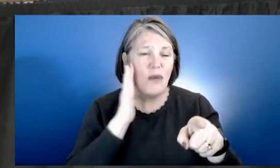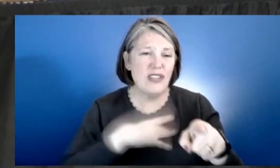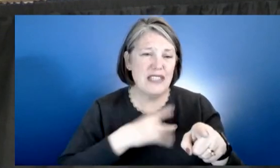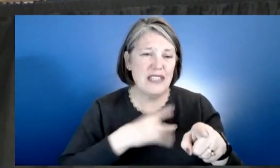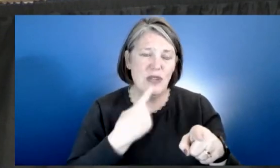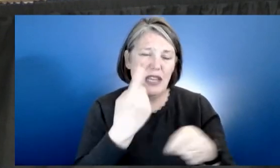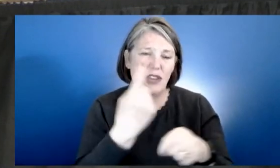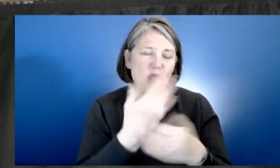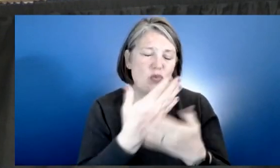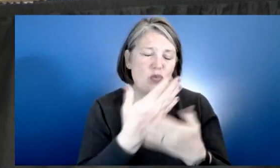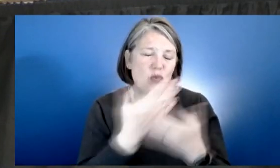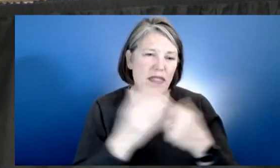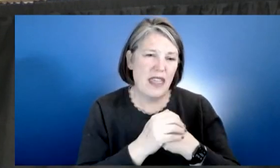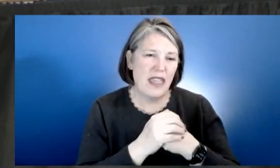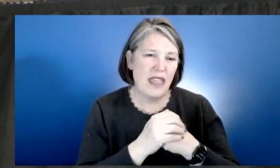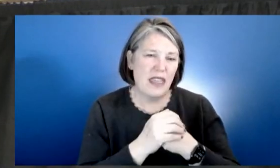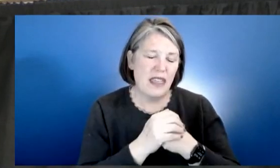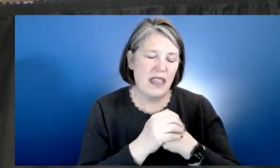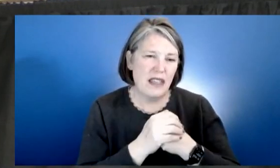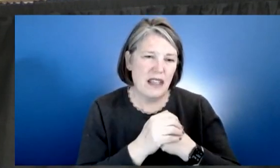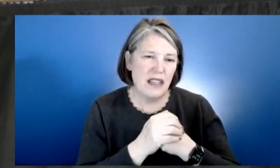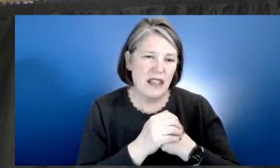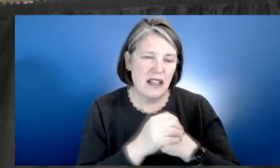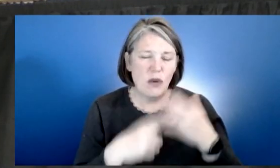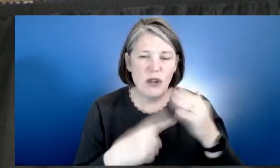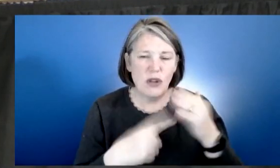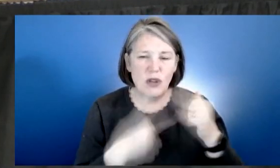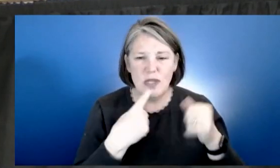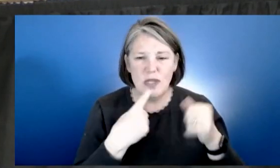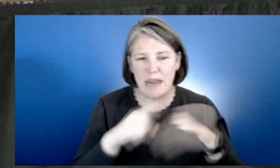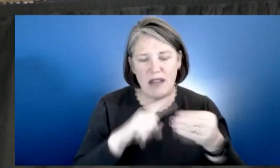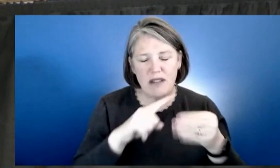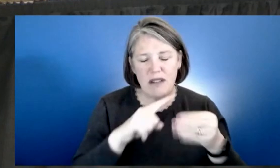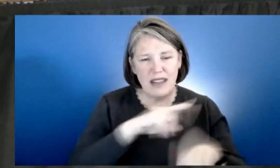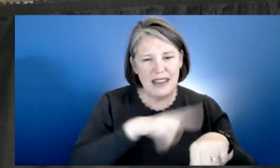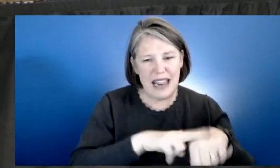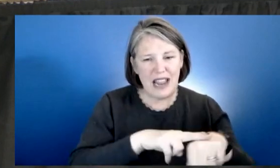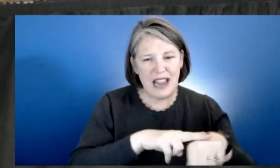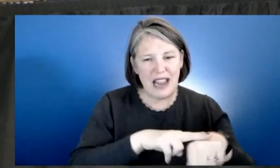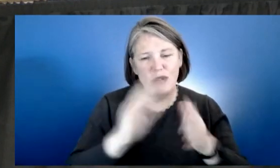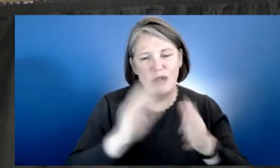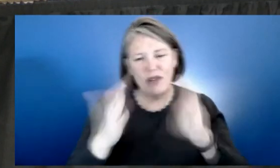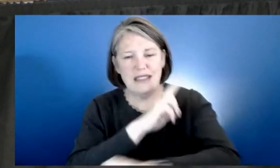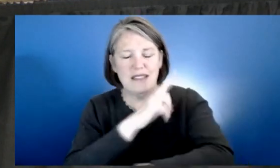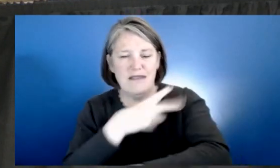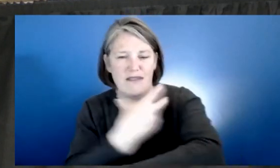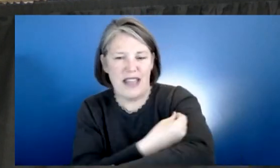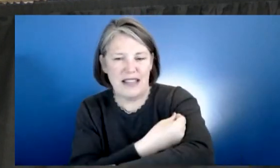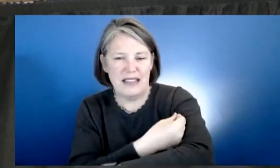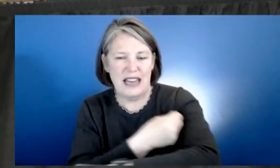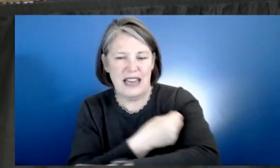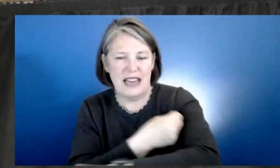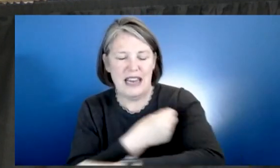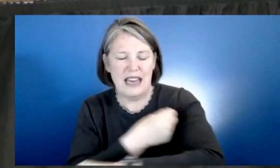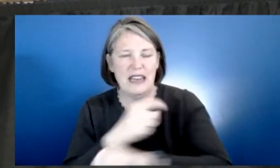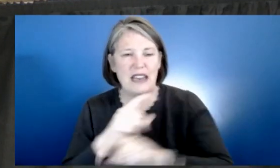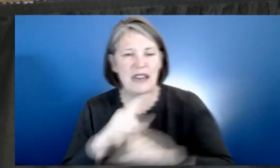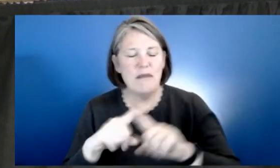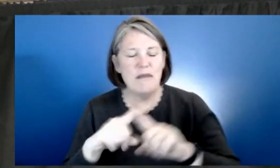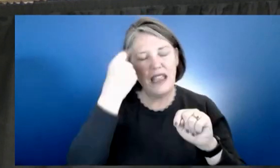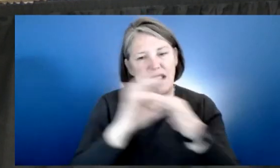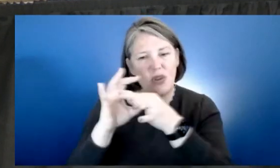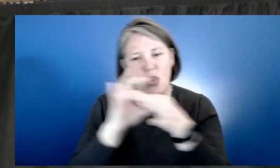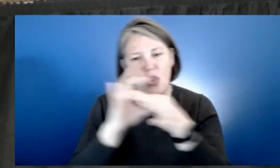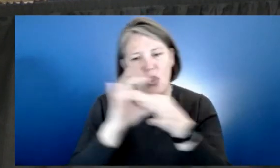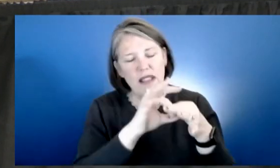understand what you're saying about natural versus the vaccination immunity. But, and I understand the correlation you're trying to make between